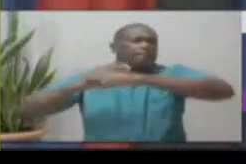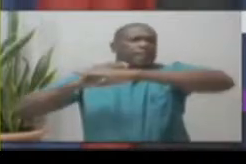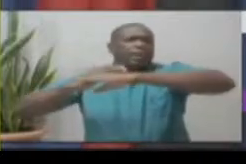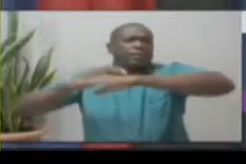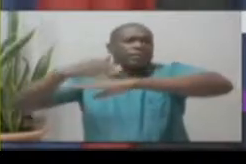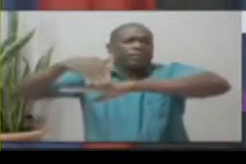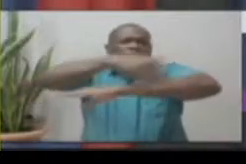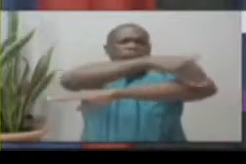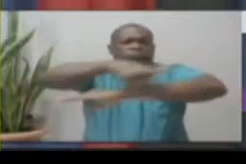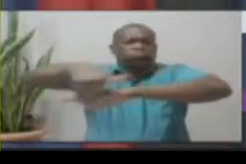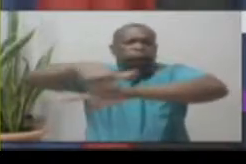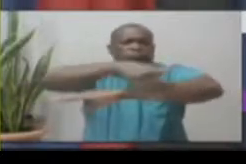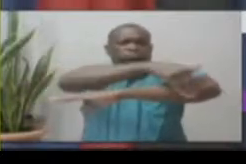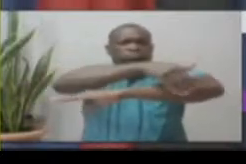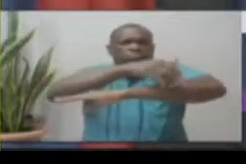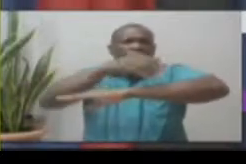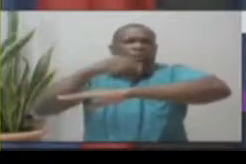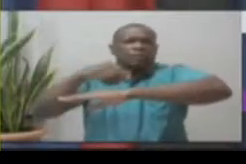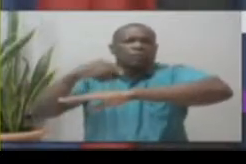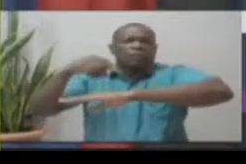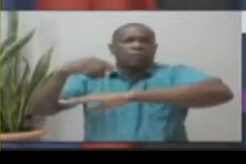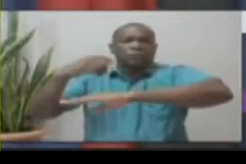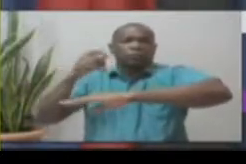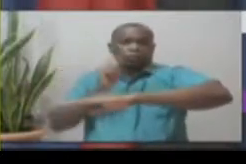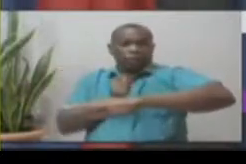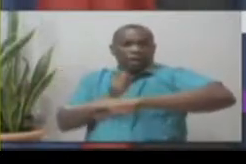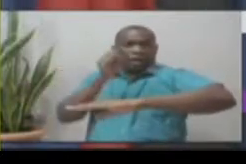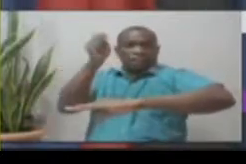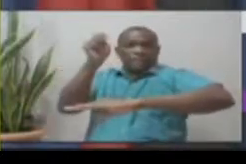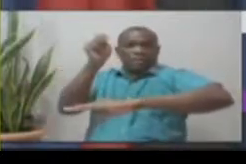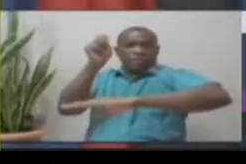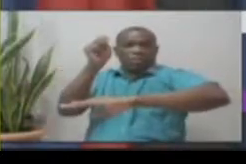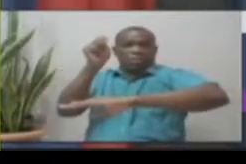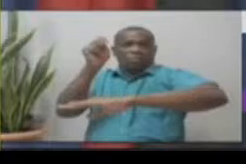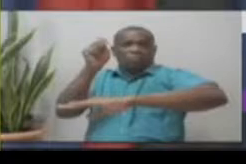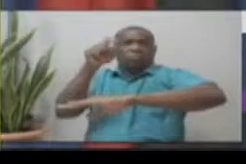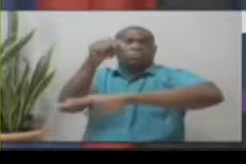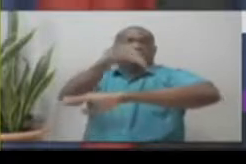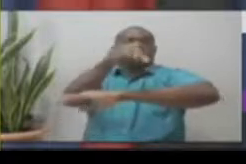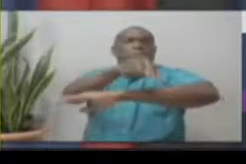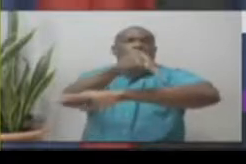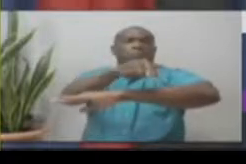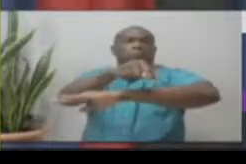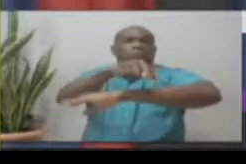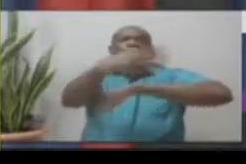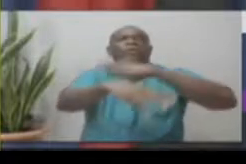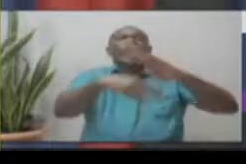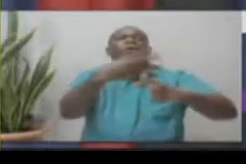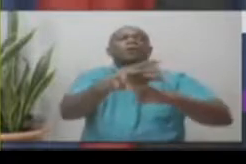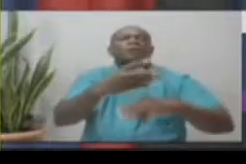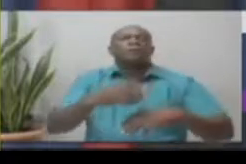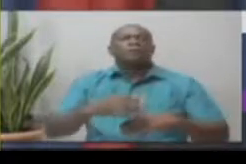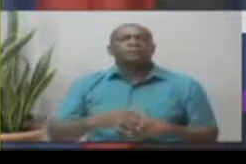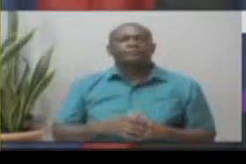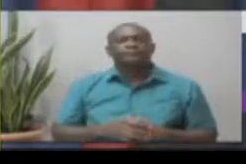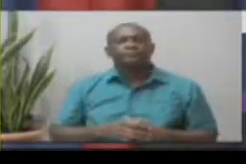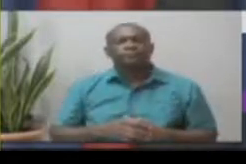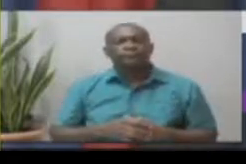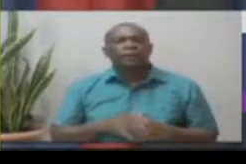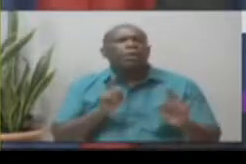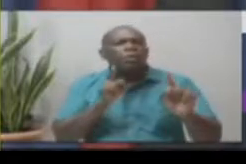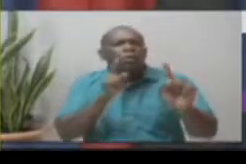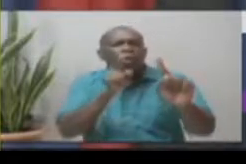the rest of the population of the world by attempting to slow down or to prevent the influx